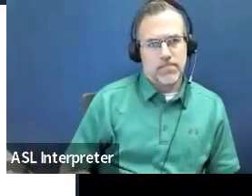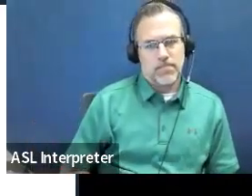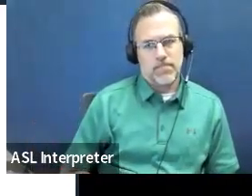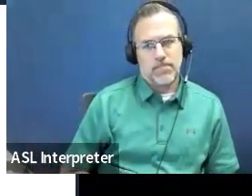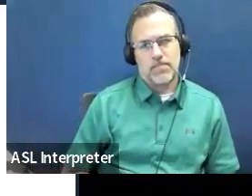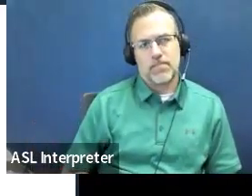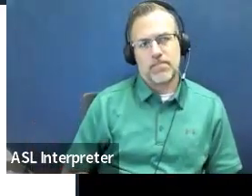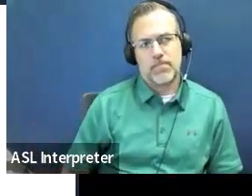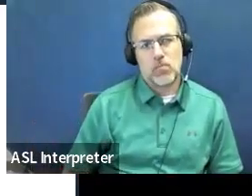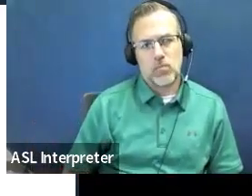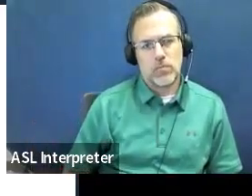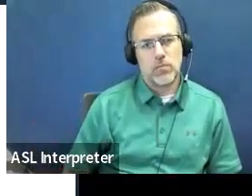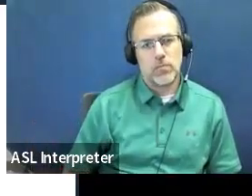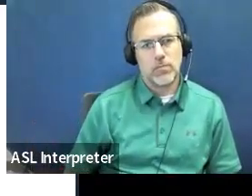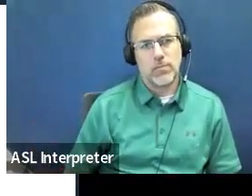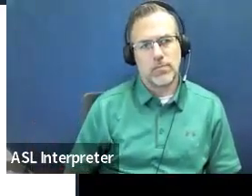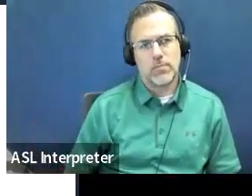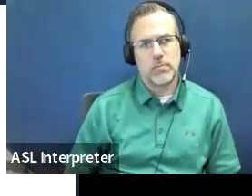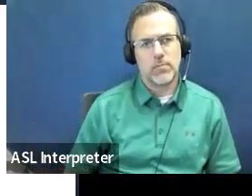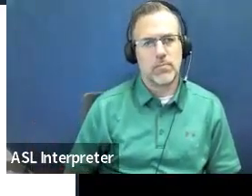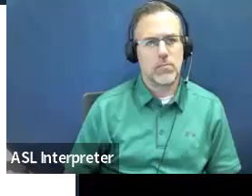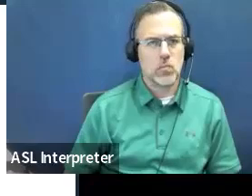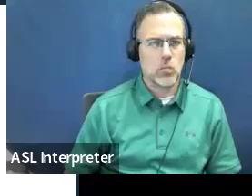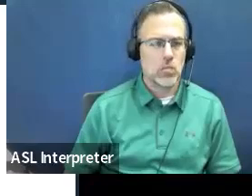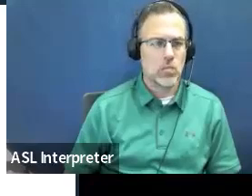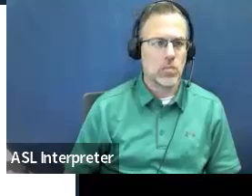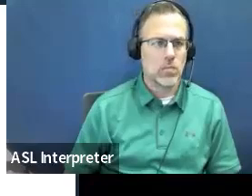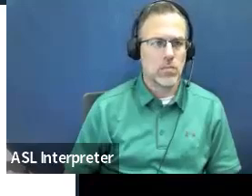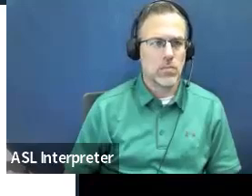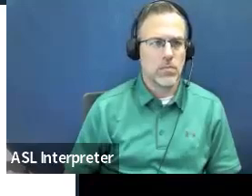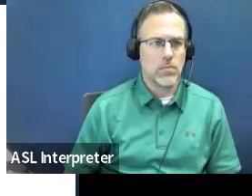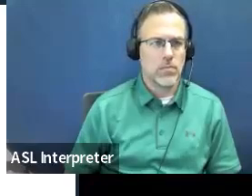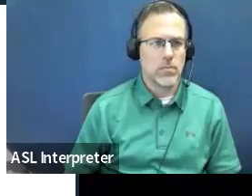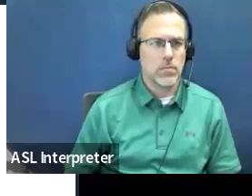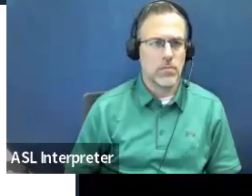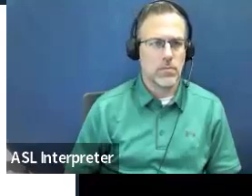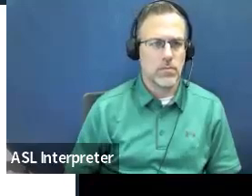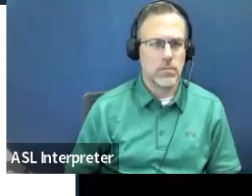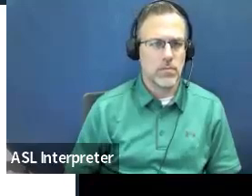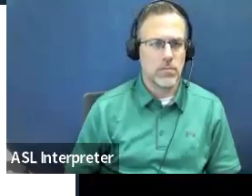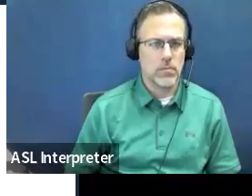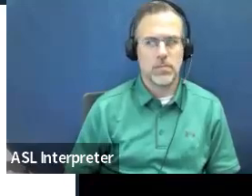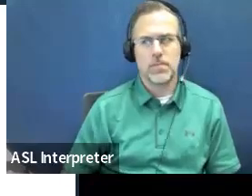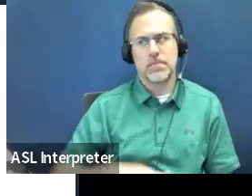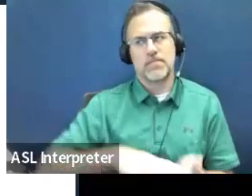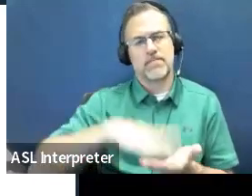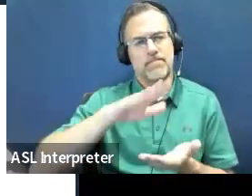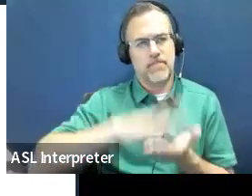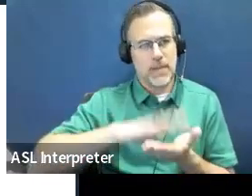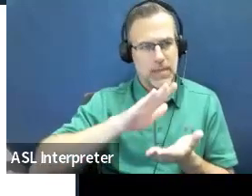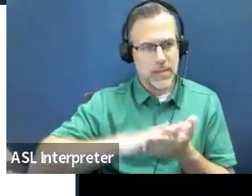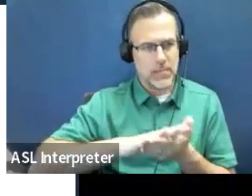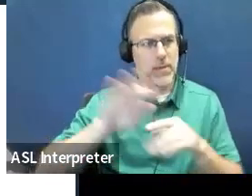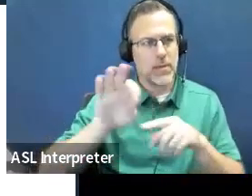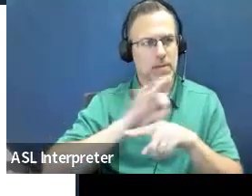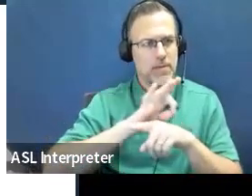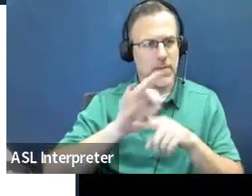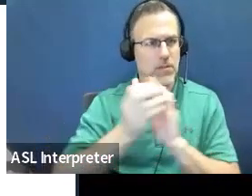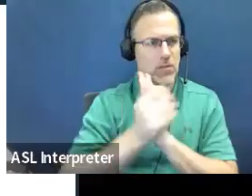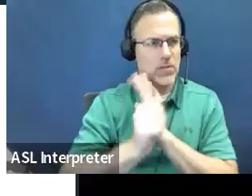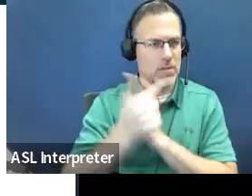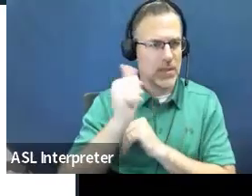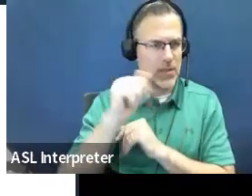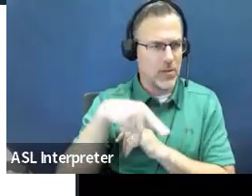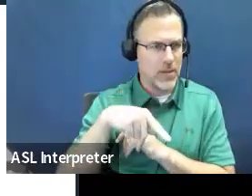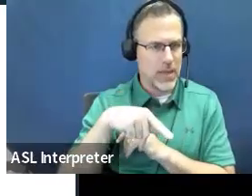And then this is just a visual around the academic and functional skill gaps, because it is the same for functional, but we'll talk